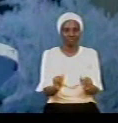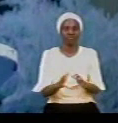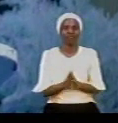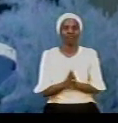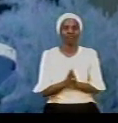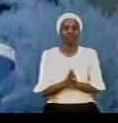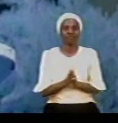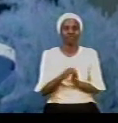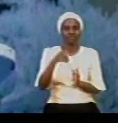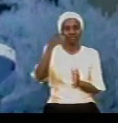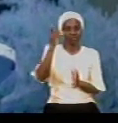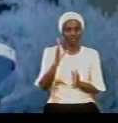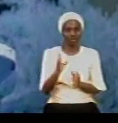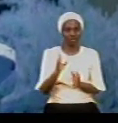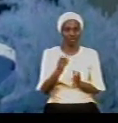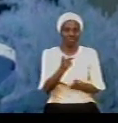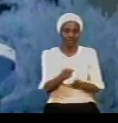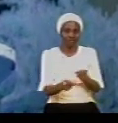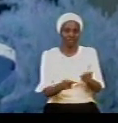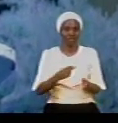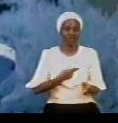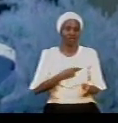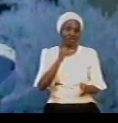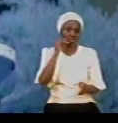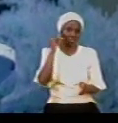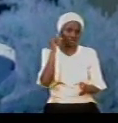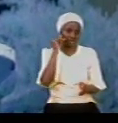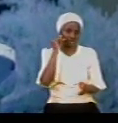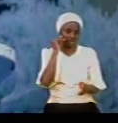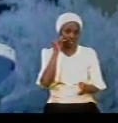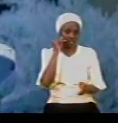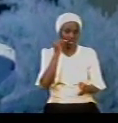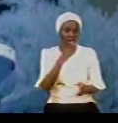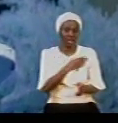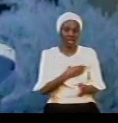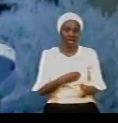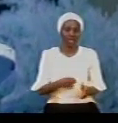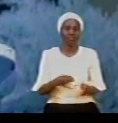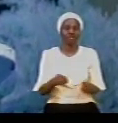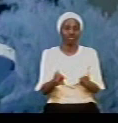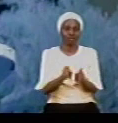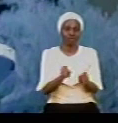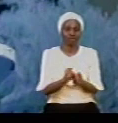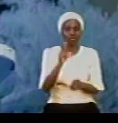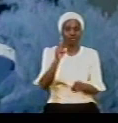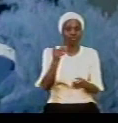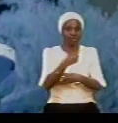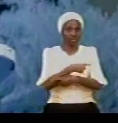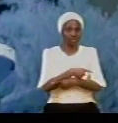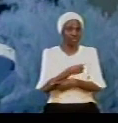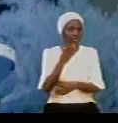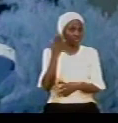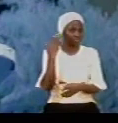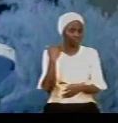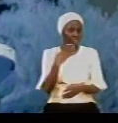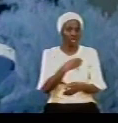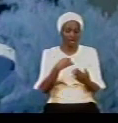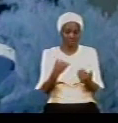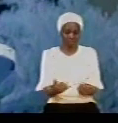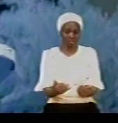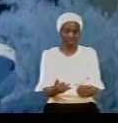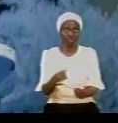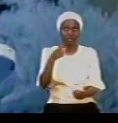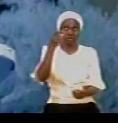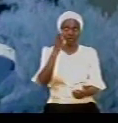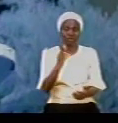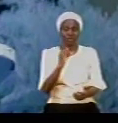before yesterday. Today, he's visiting us again. Tomorrow, by the